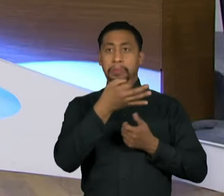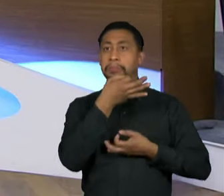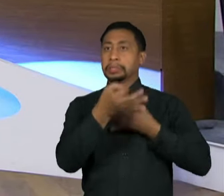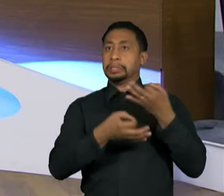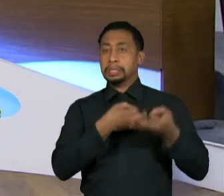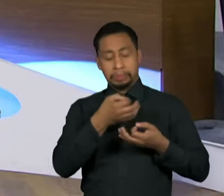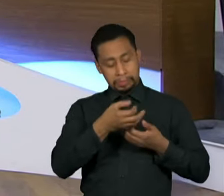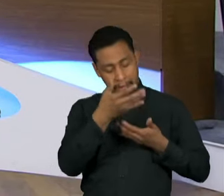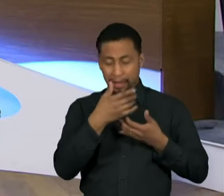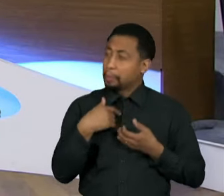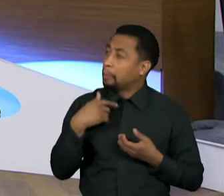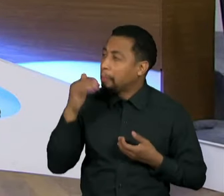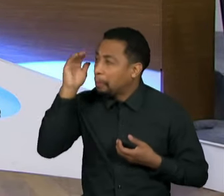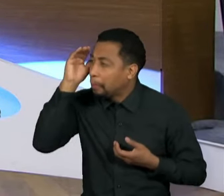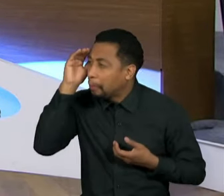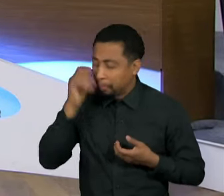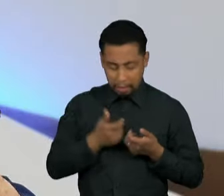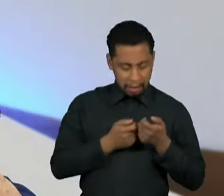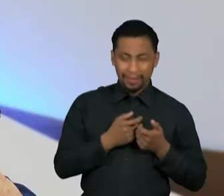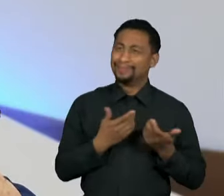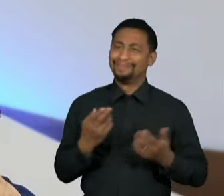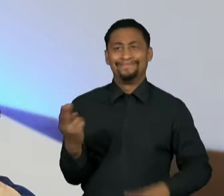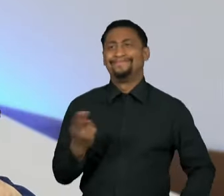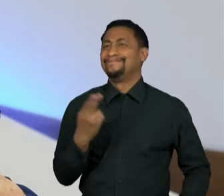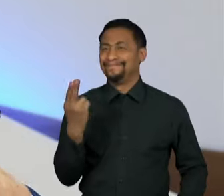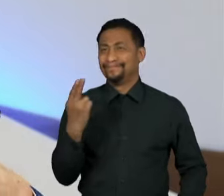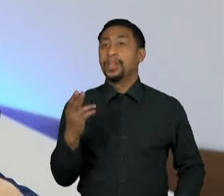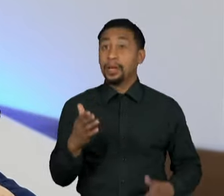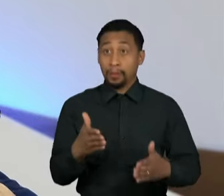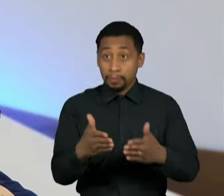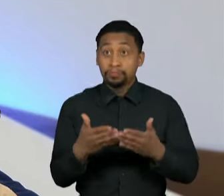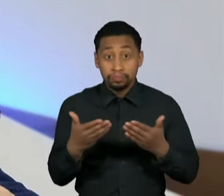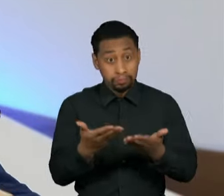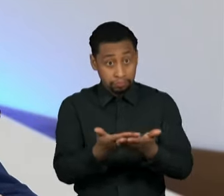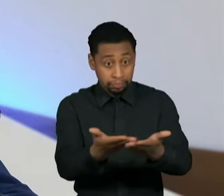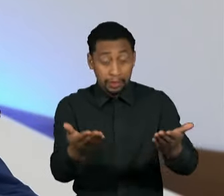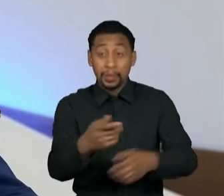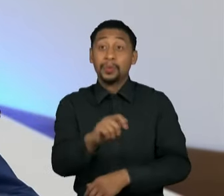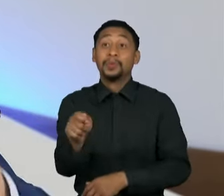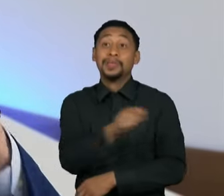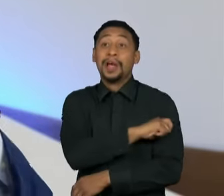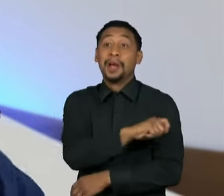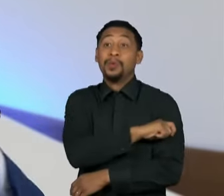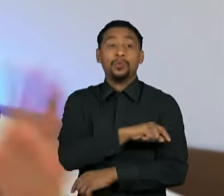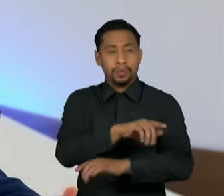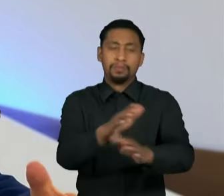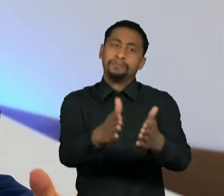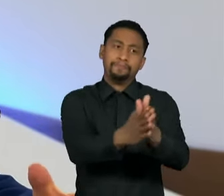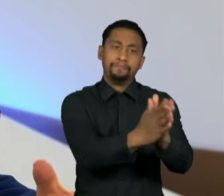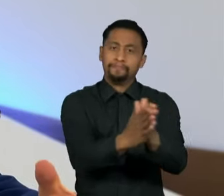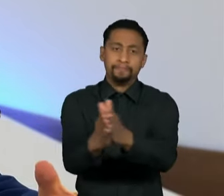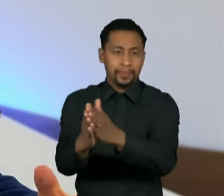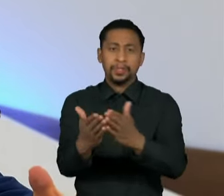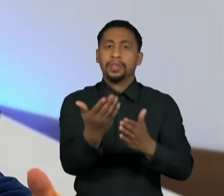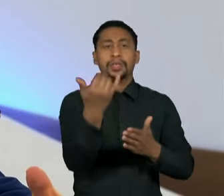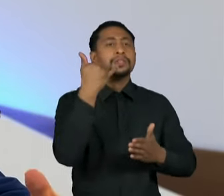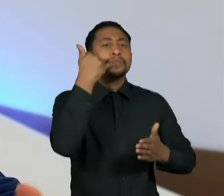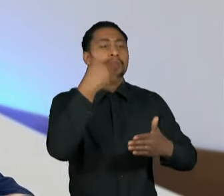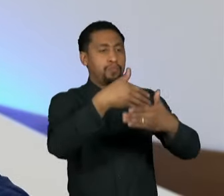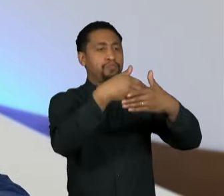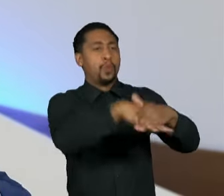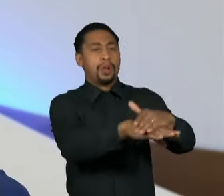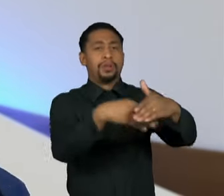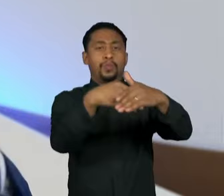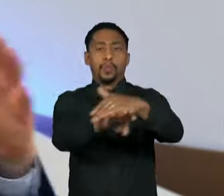opinions. Now, I asked my students, as I was saying to Thiago before, to put away their